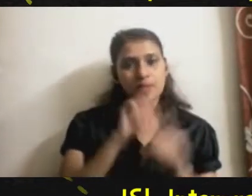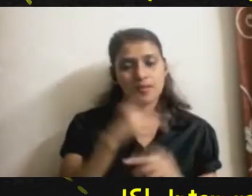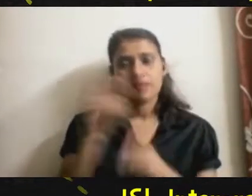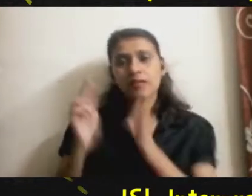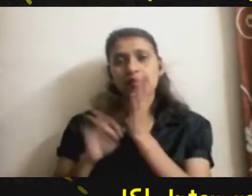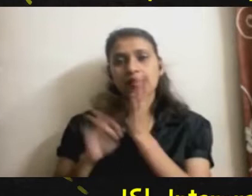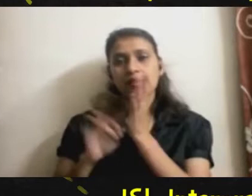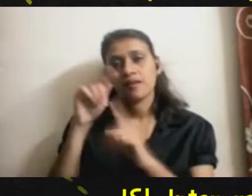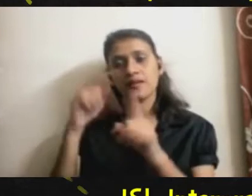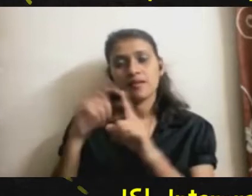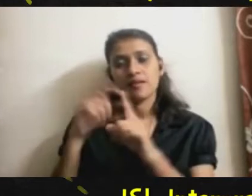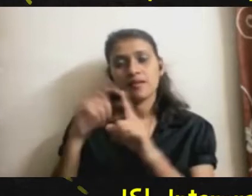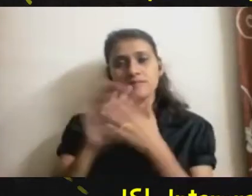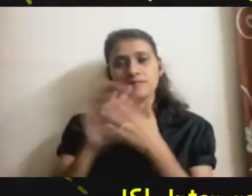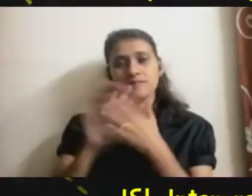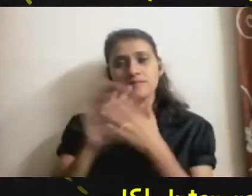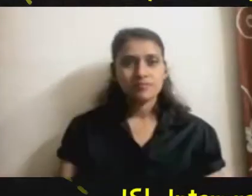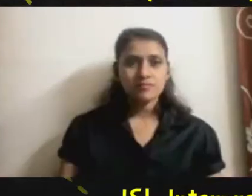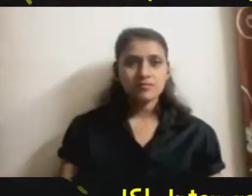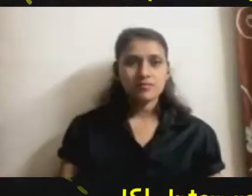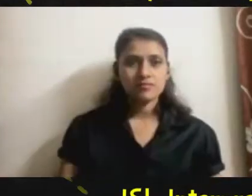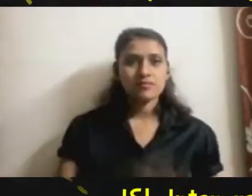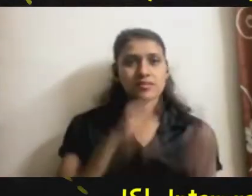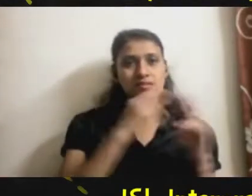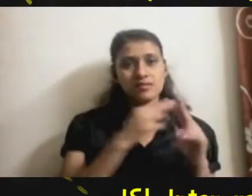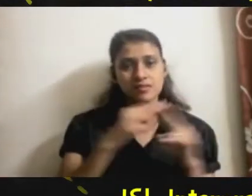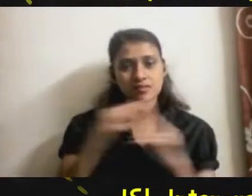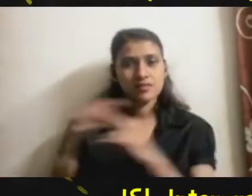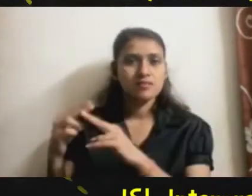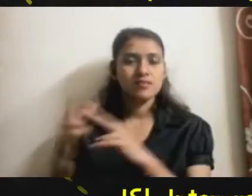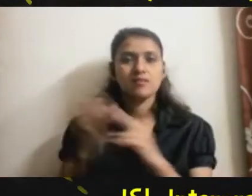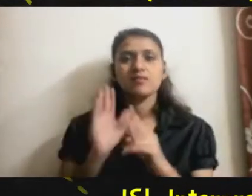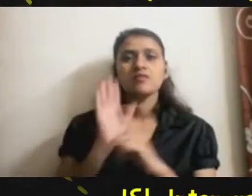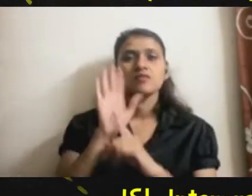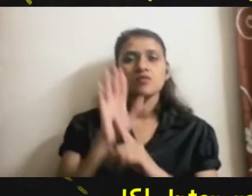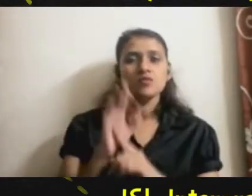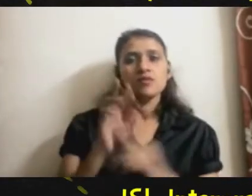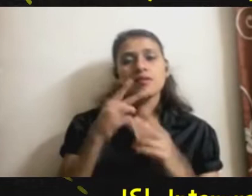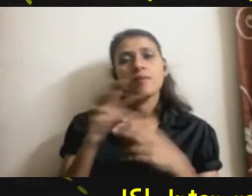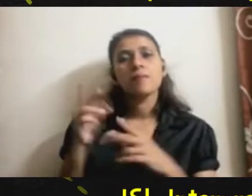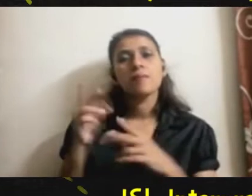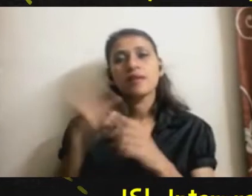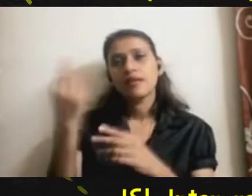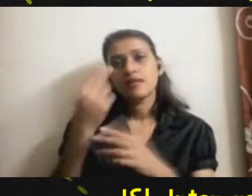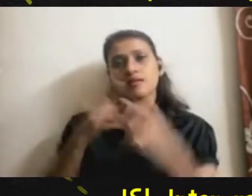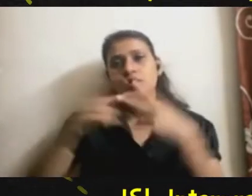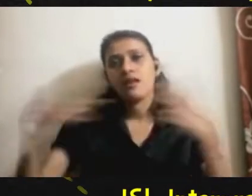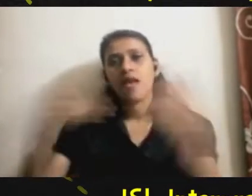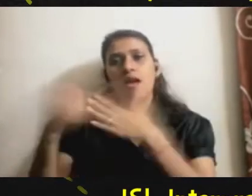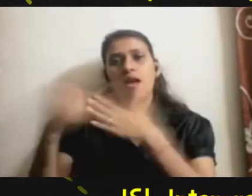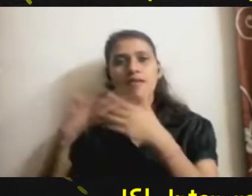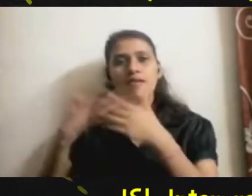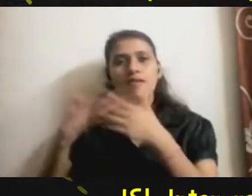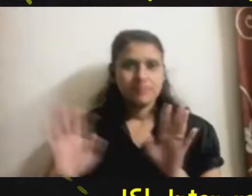Shobhana, Nilofer Bhatia, Priya Kurian, Proiti Roy, Rajiv Aip, Roshni Vyam, and Somesh Kumar.